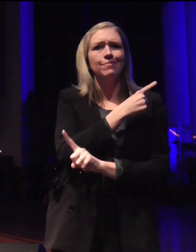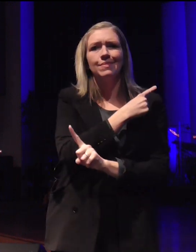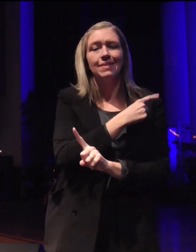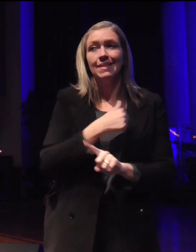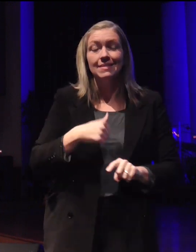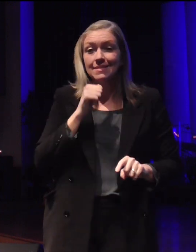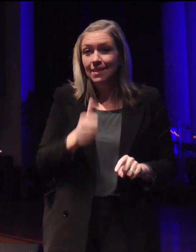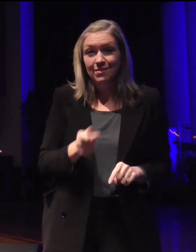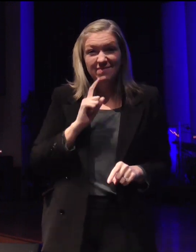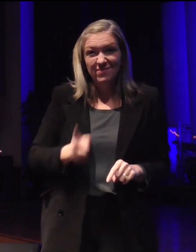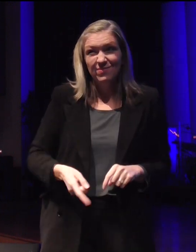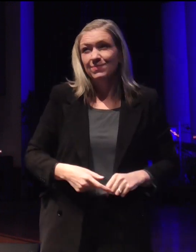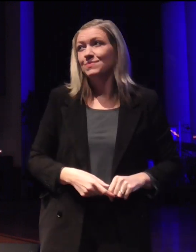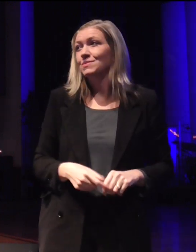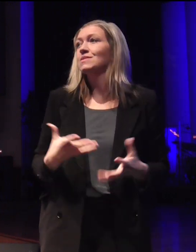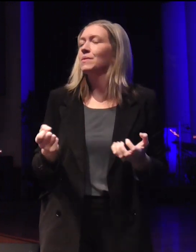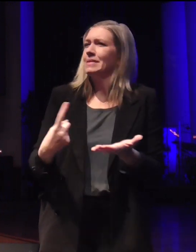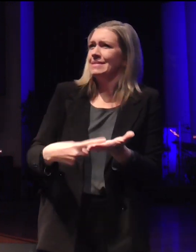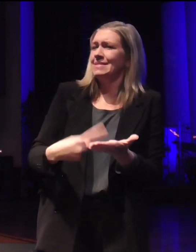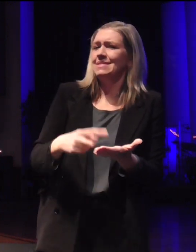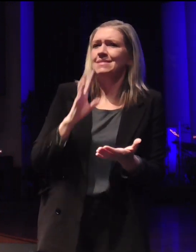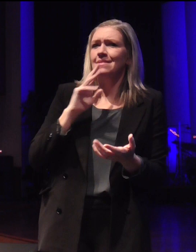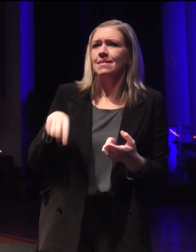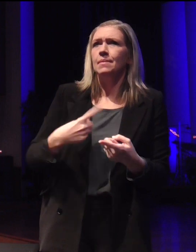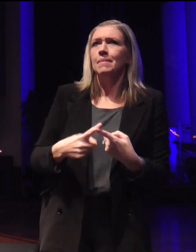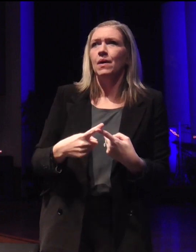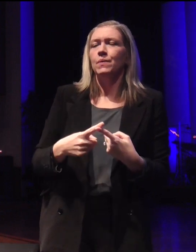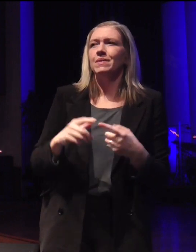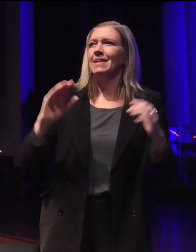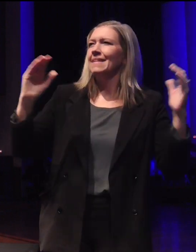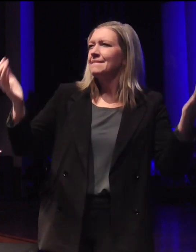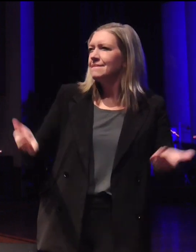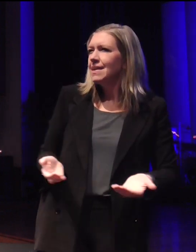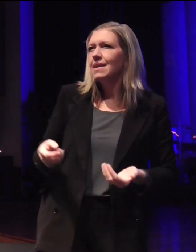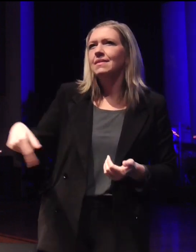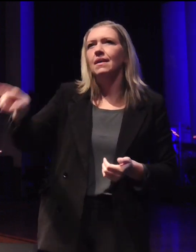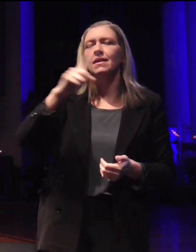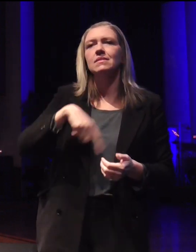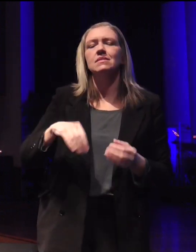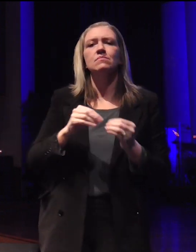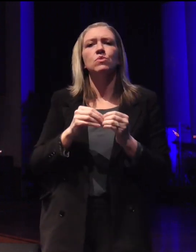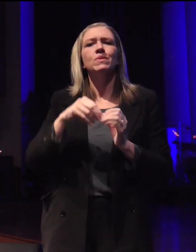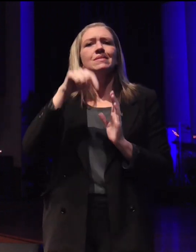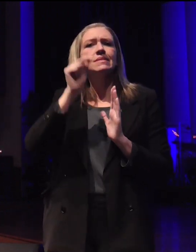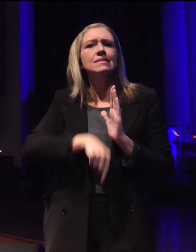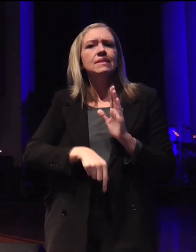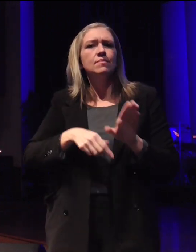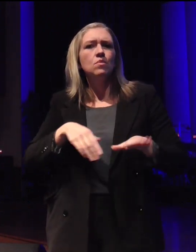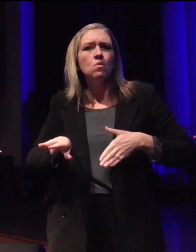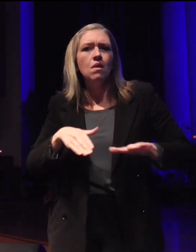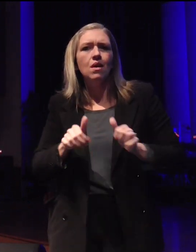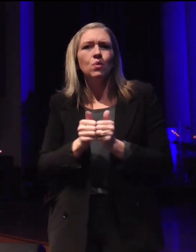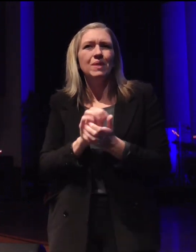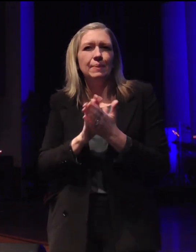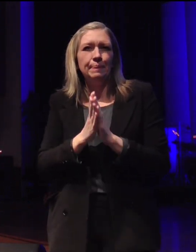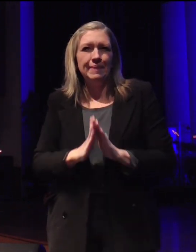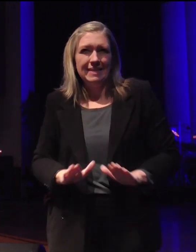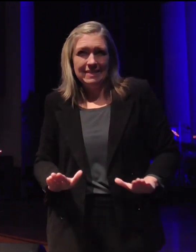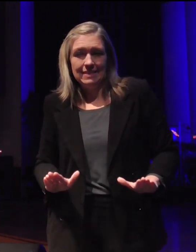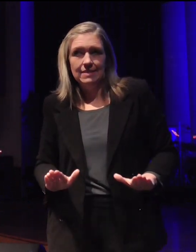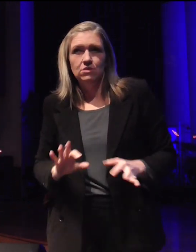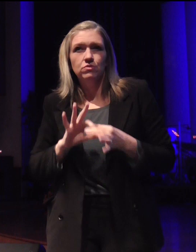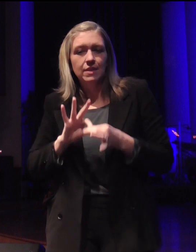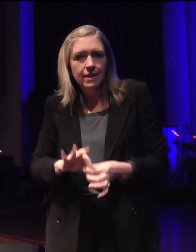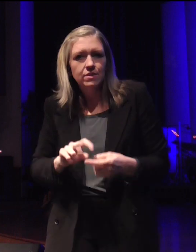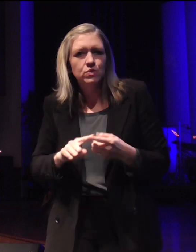isn't what's so. And I want to talk about this to invite us into a greater walk with peace around how we